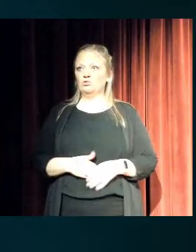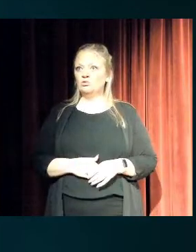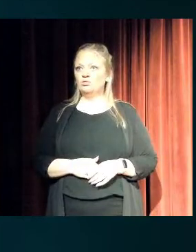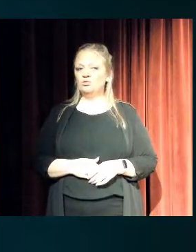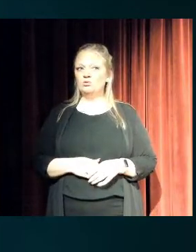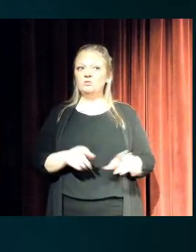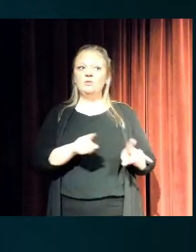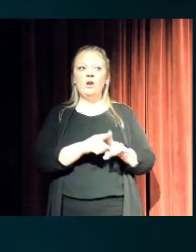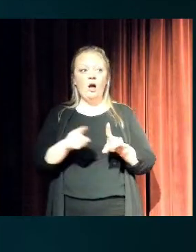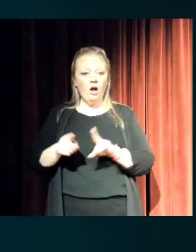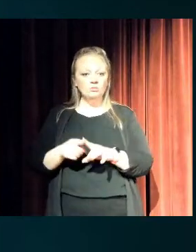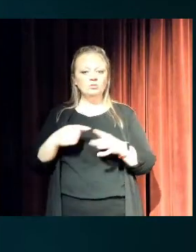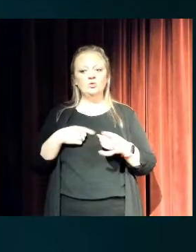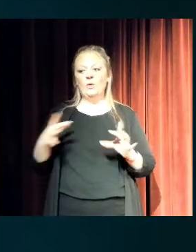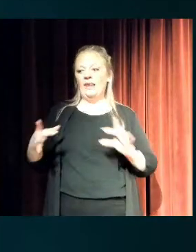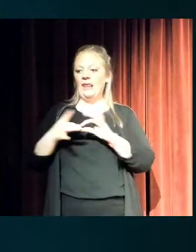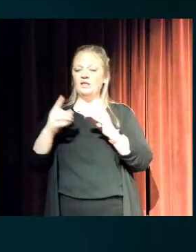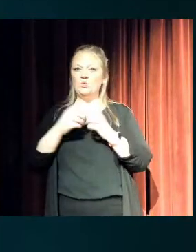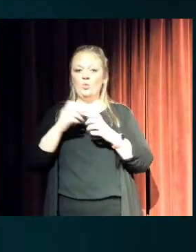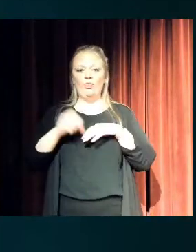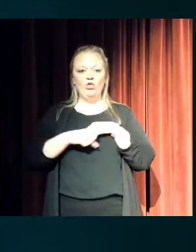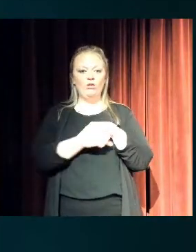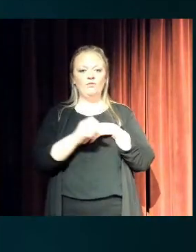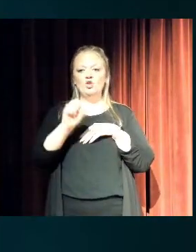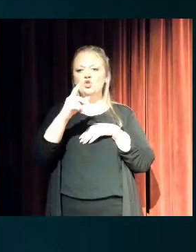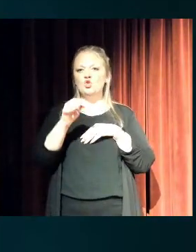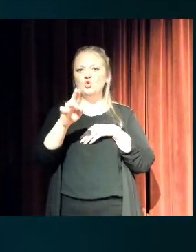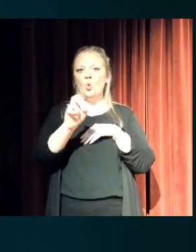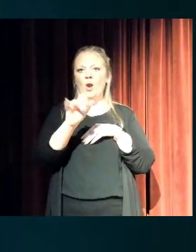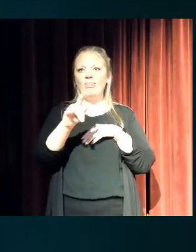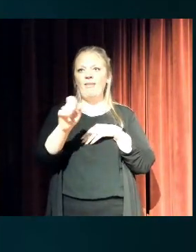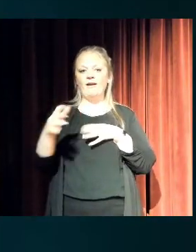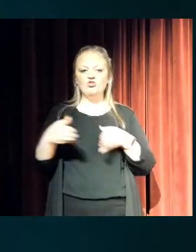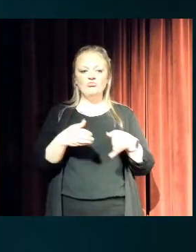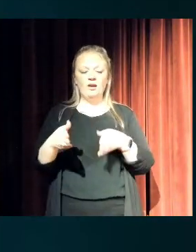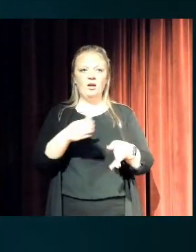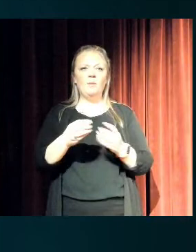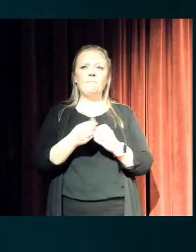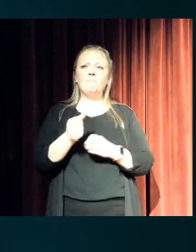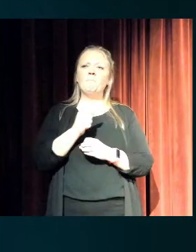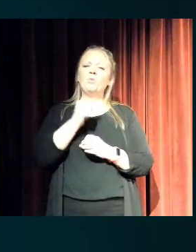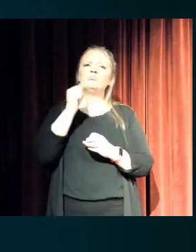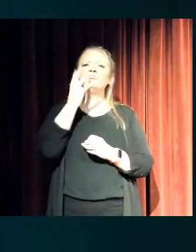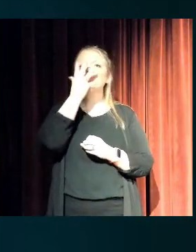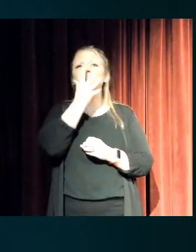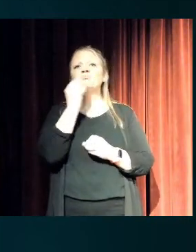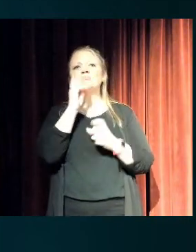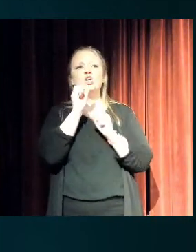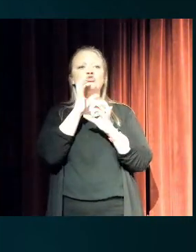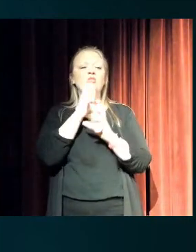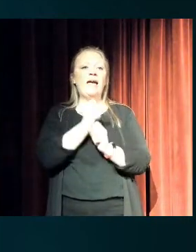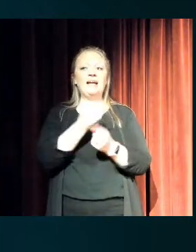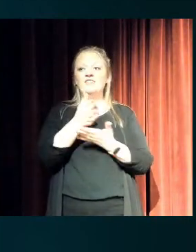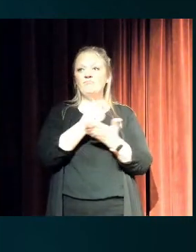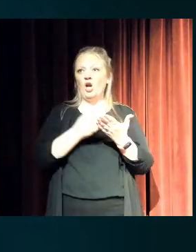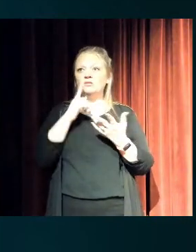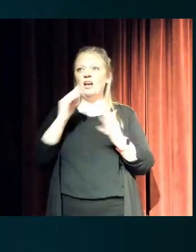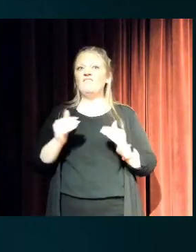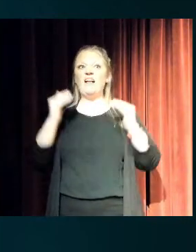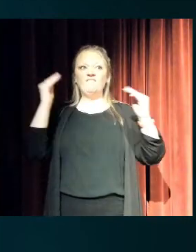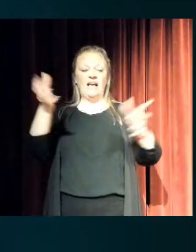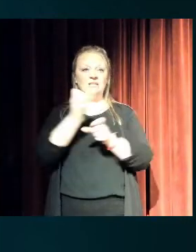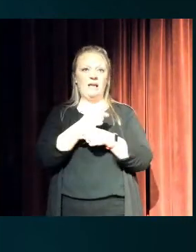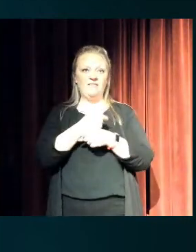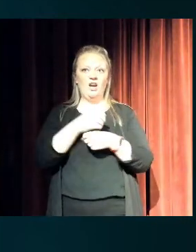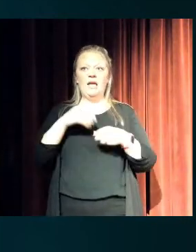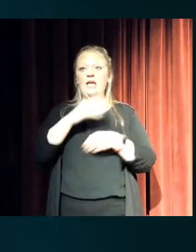extension of the Shoreline Trail. It is now one of the most attractive pieces of advanced manufacturing in all